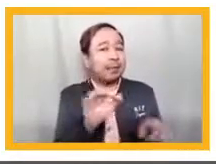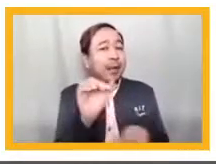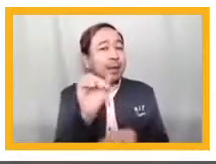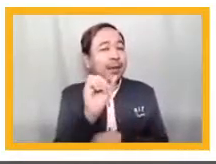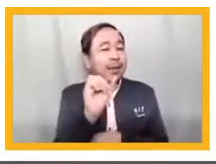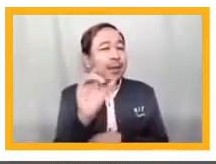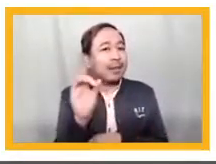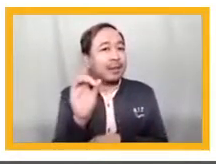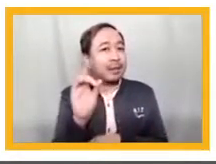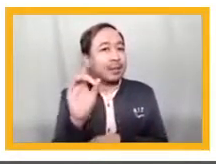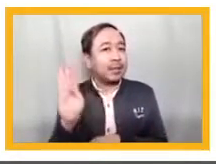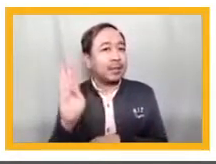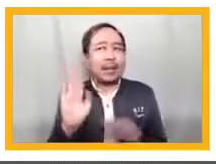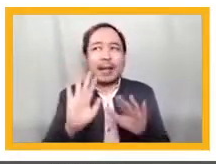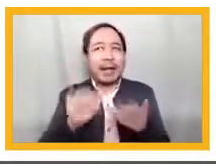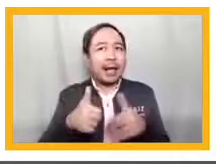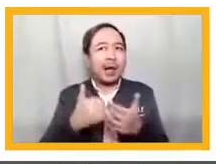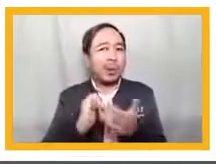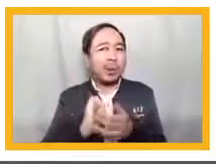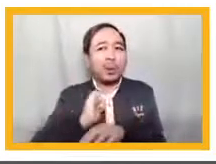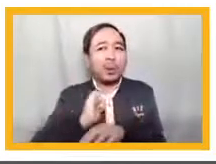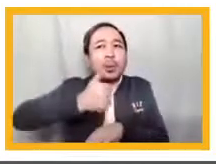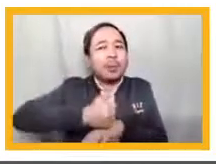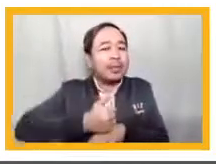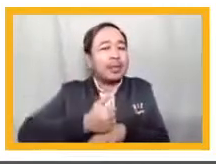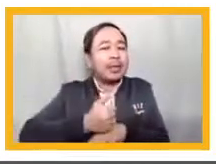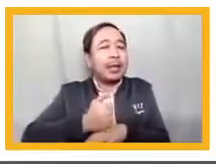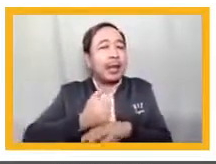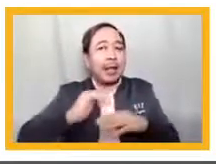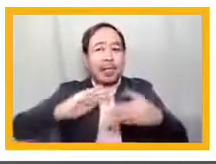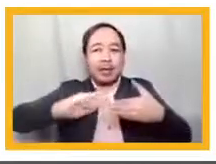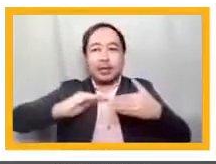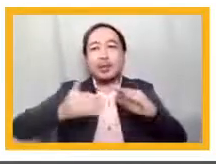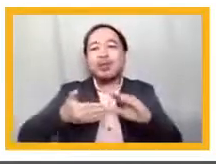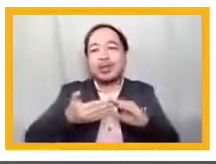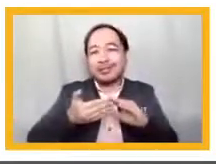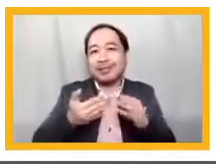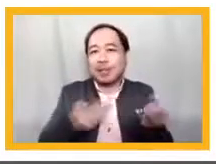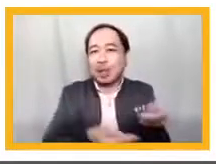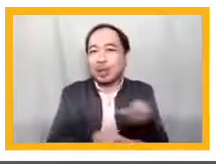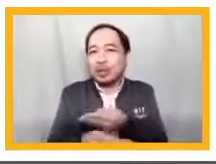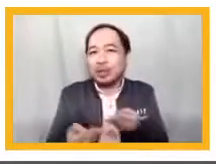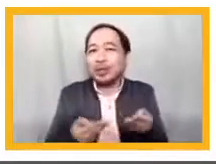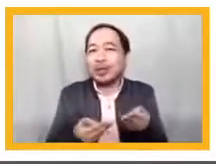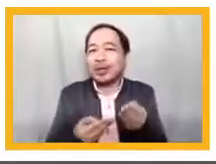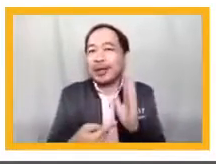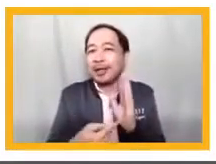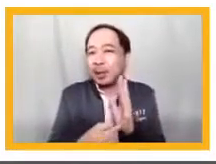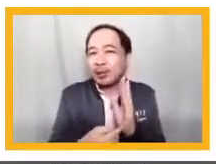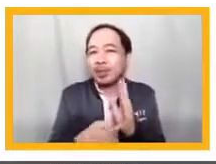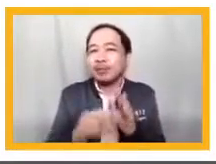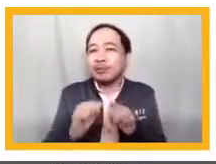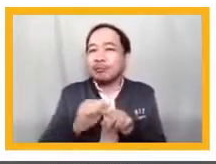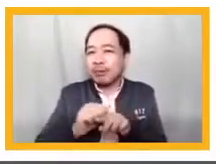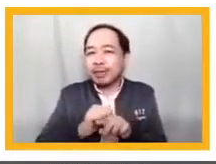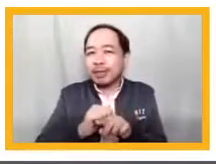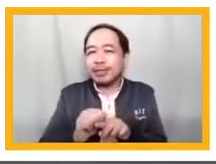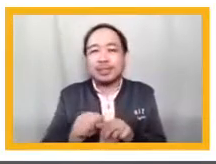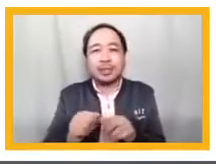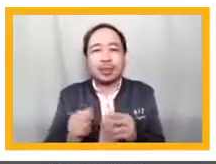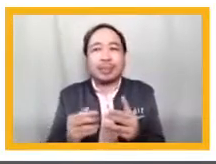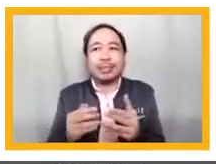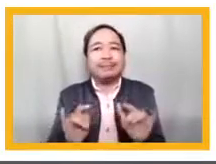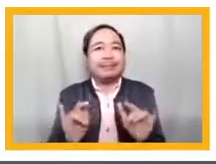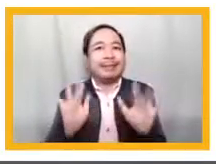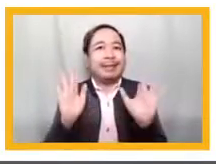a community of practice and foster this collaboration. And with technology, obviously, this is now a lot easier. There is one last